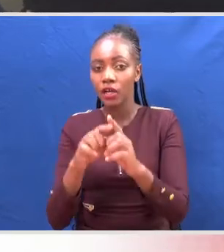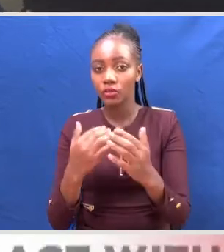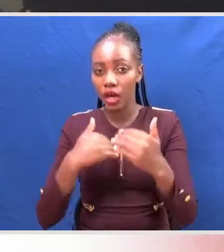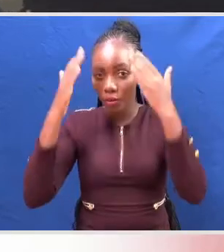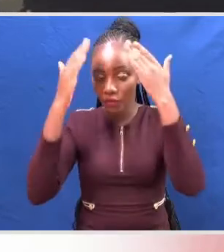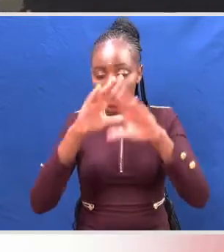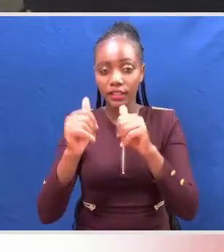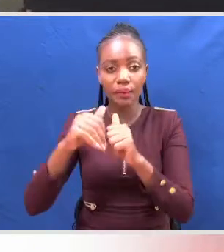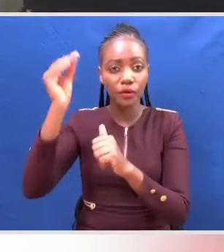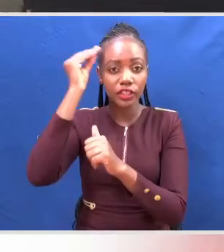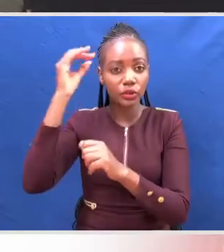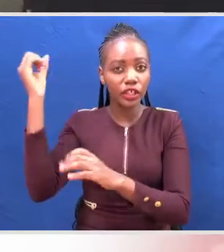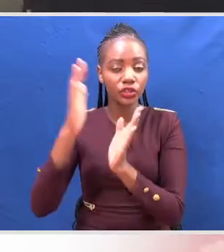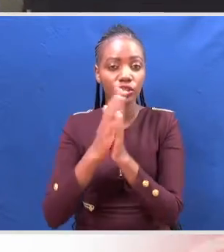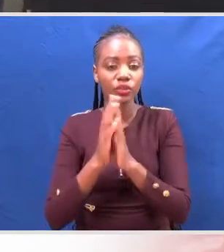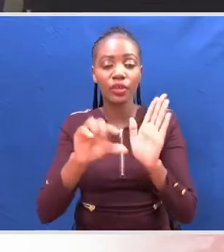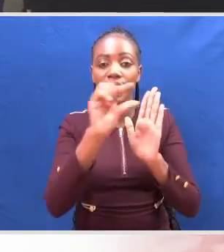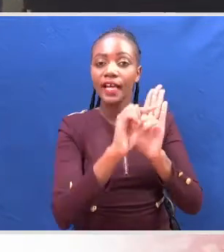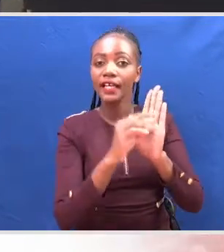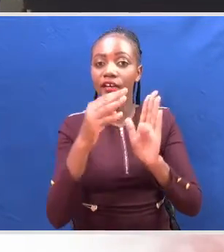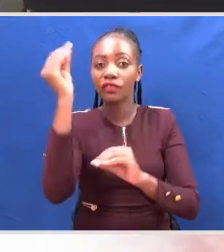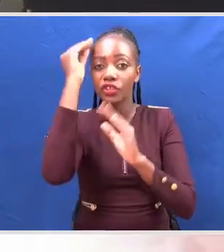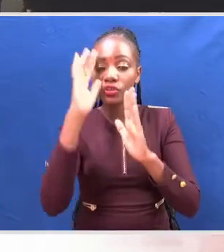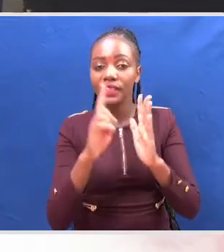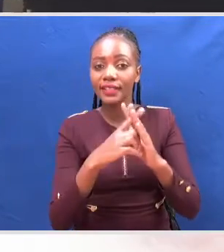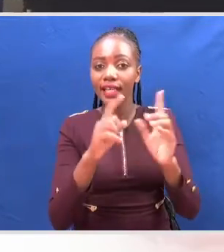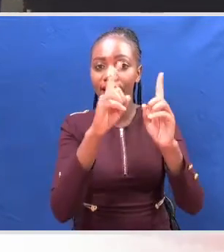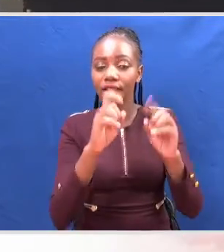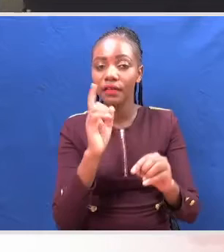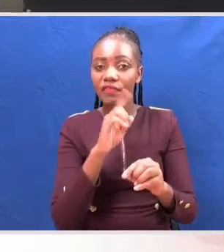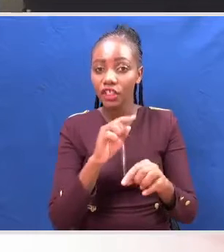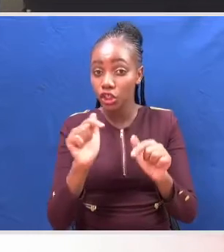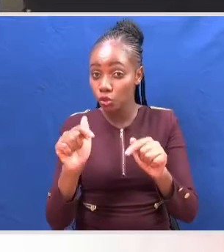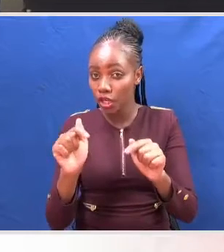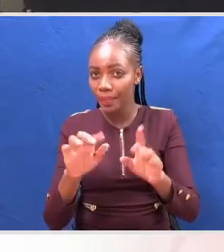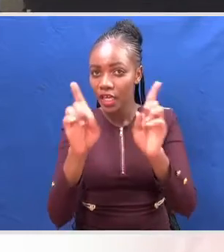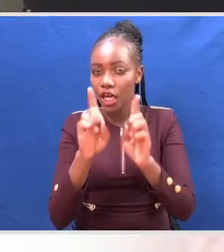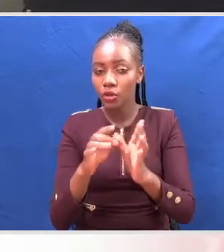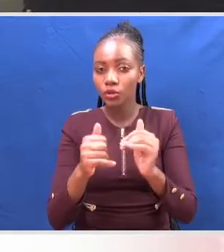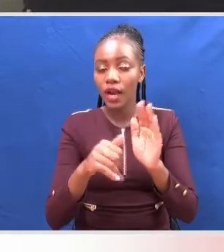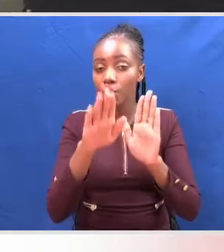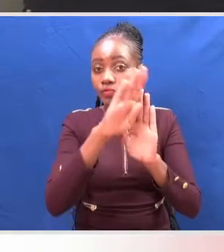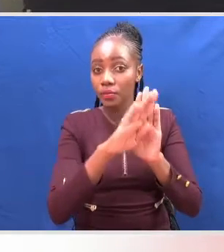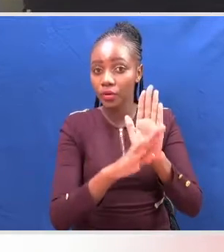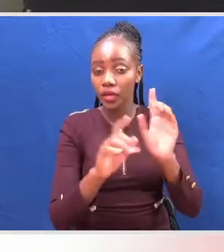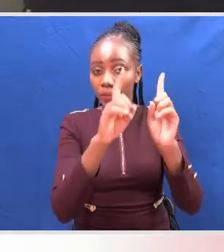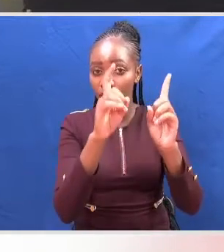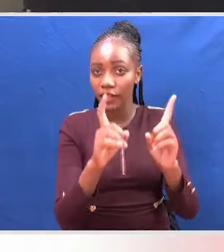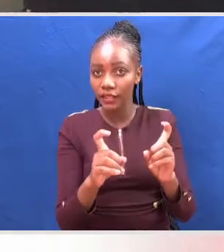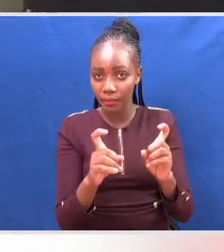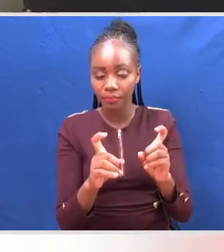an education story, and grade 4 pupils have begun their assessment today. The timetable of the assessment is,